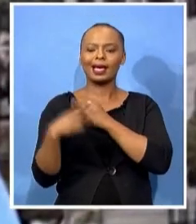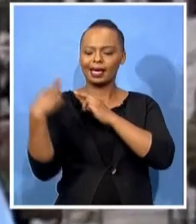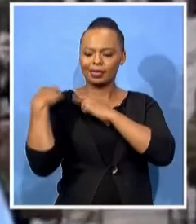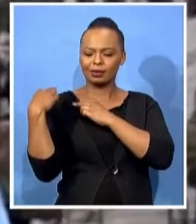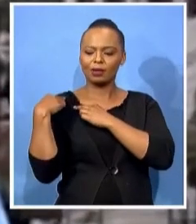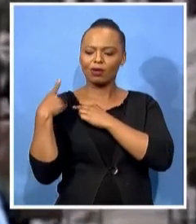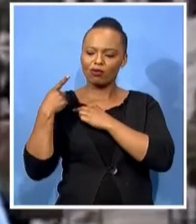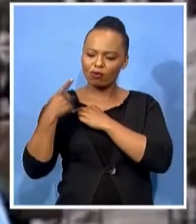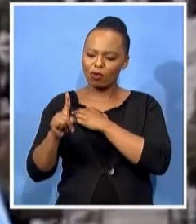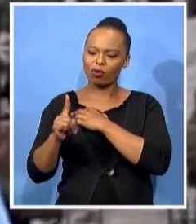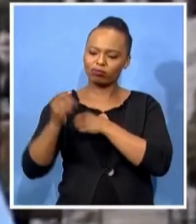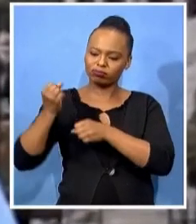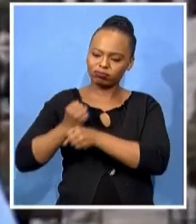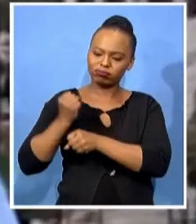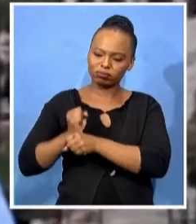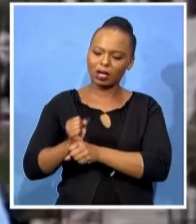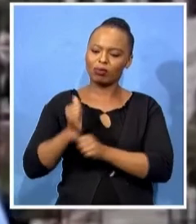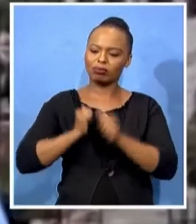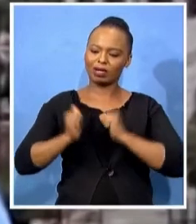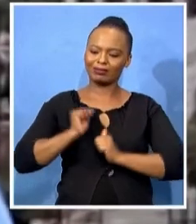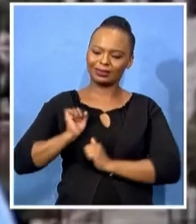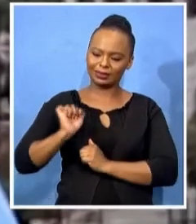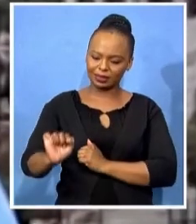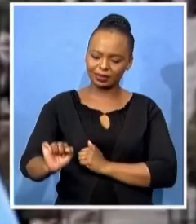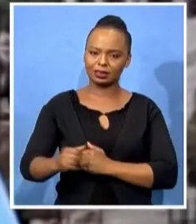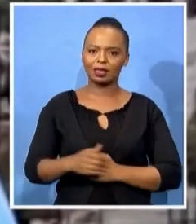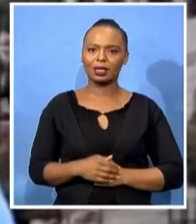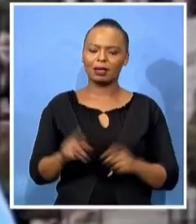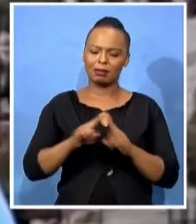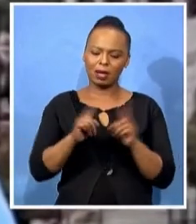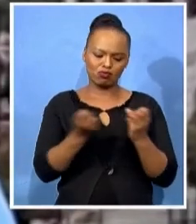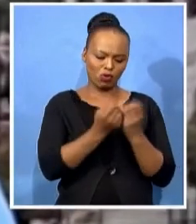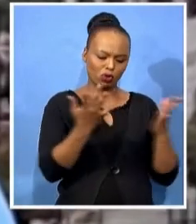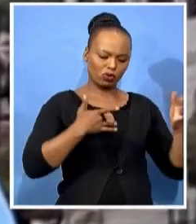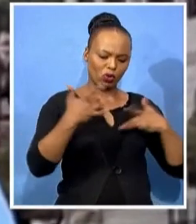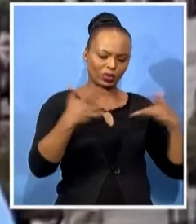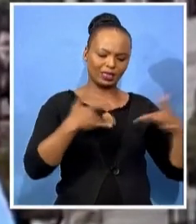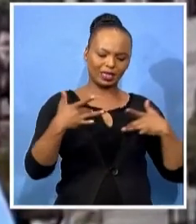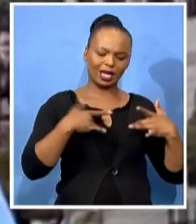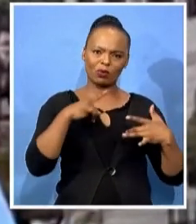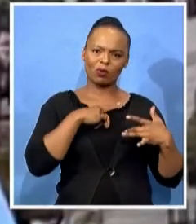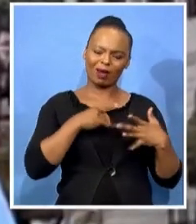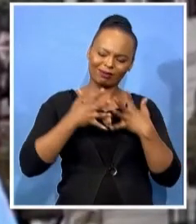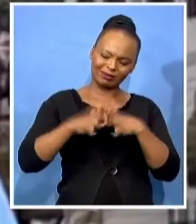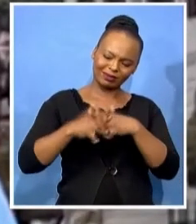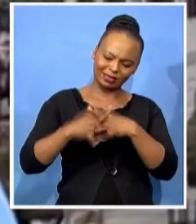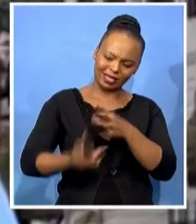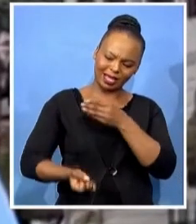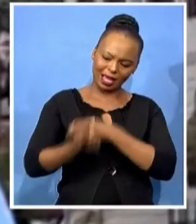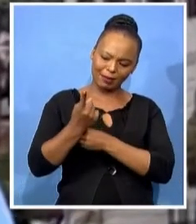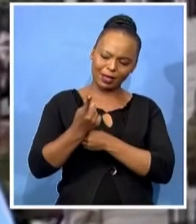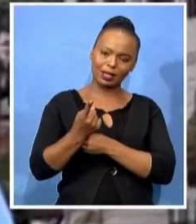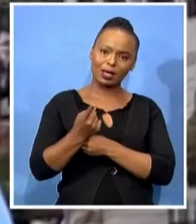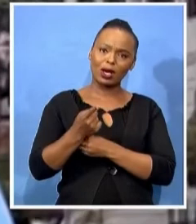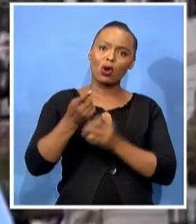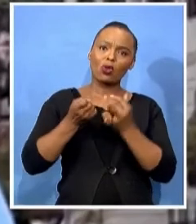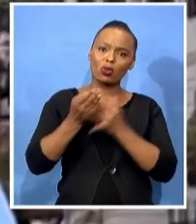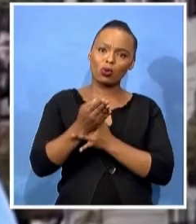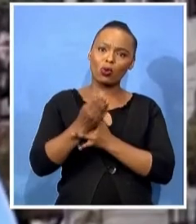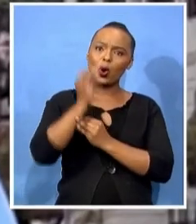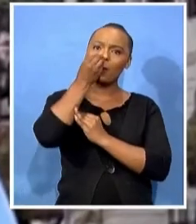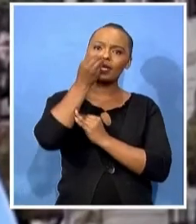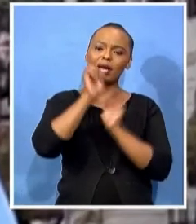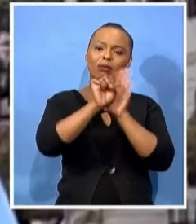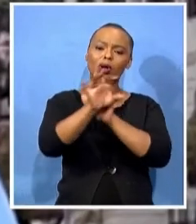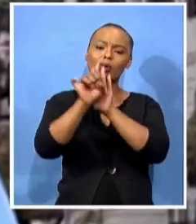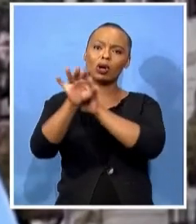is concerned about the possible chaos that, according to media reports, may ensue in the medical sector regarding South